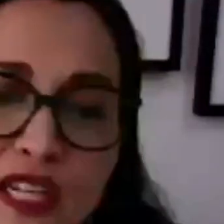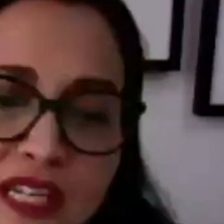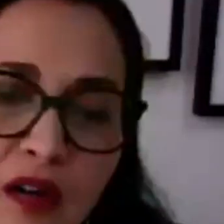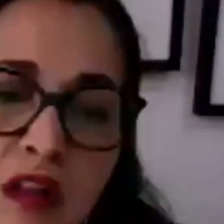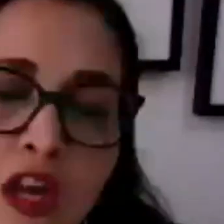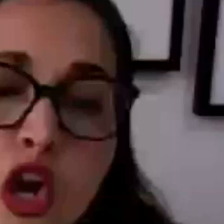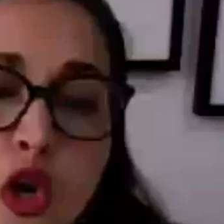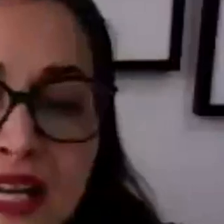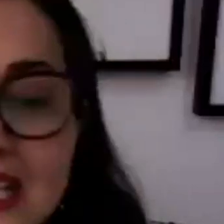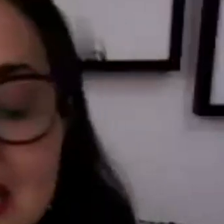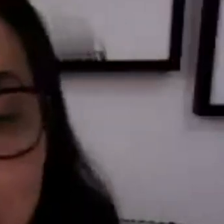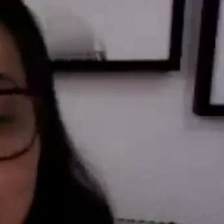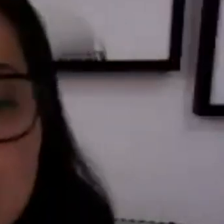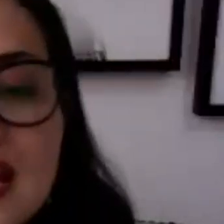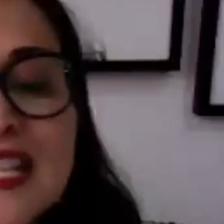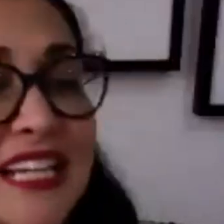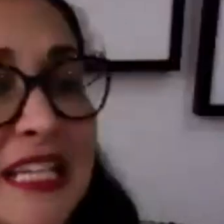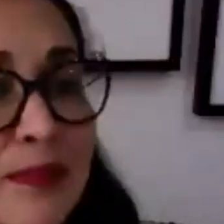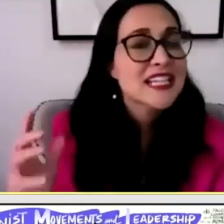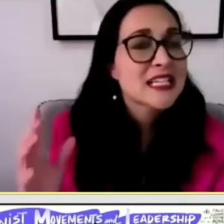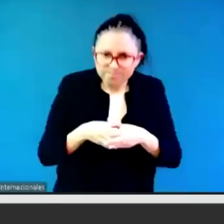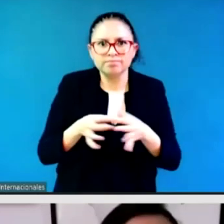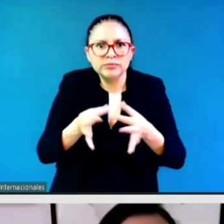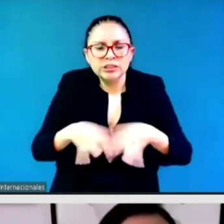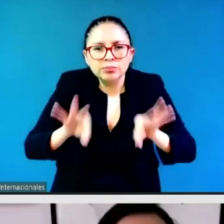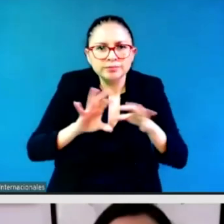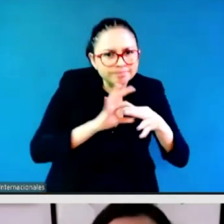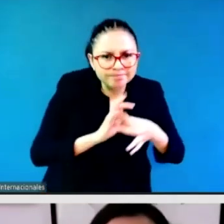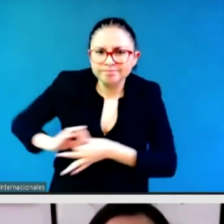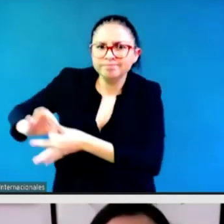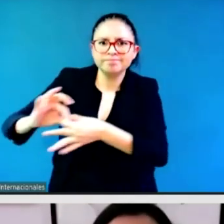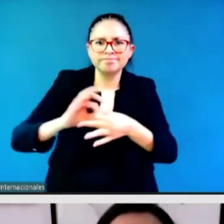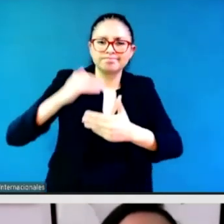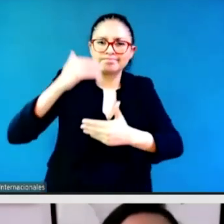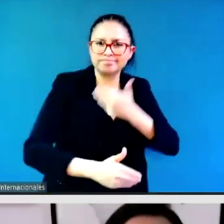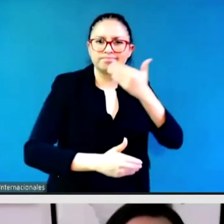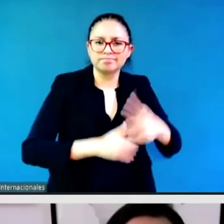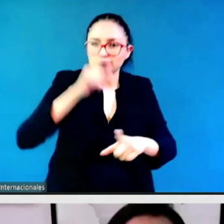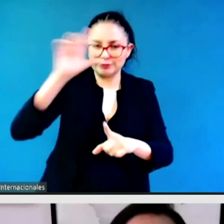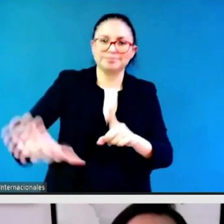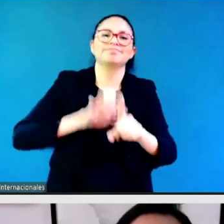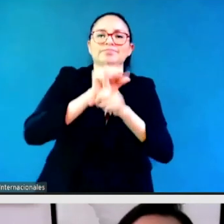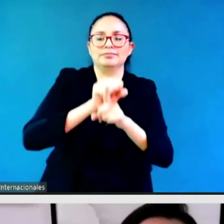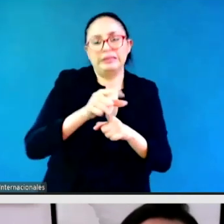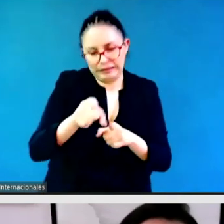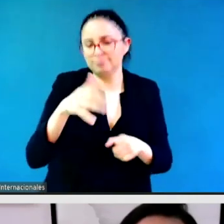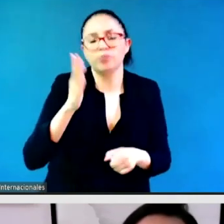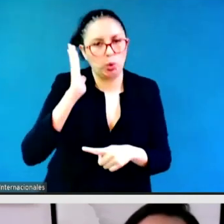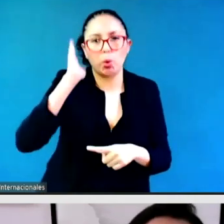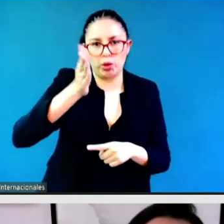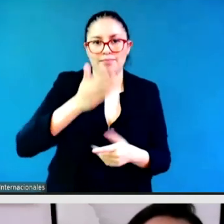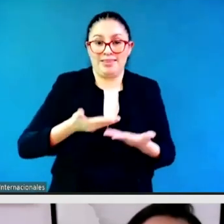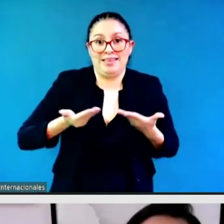a critical look at institutions that have been male-dominated for too long. At the IPU, we have